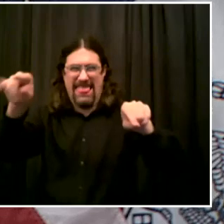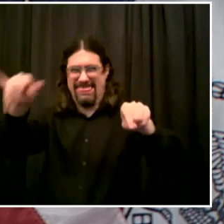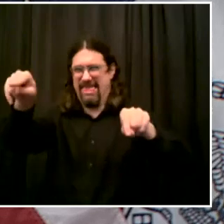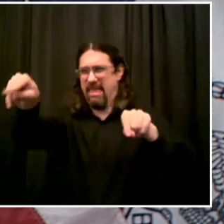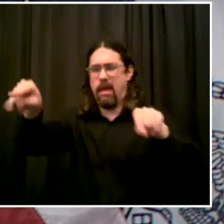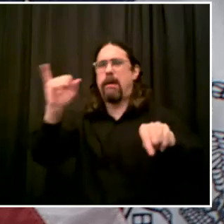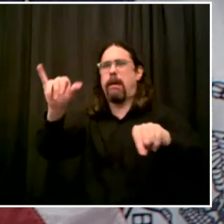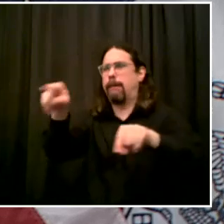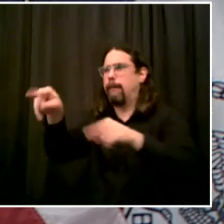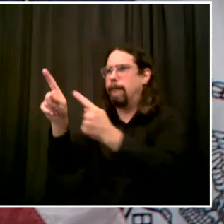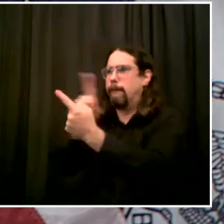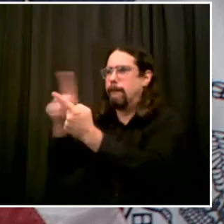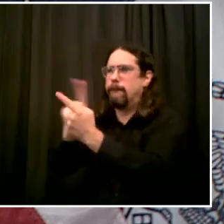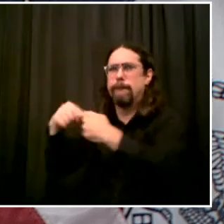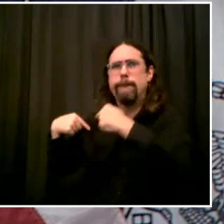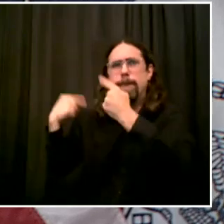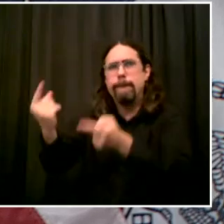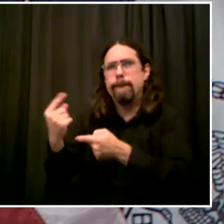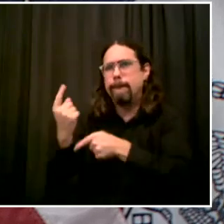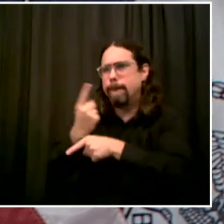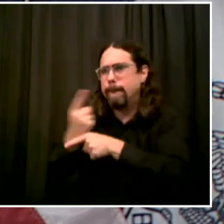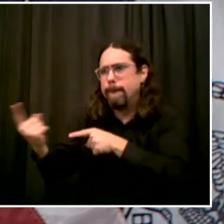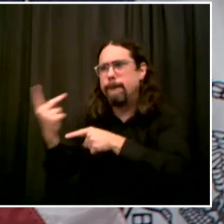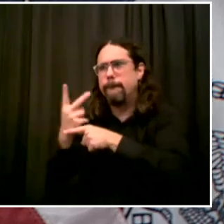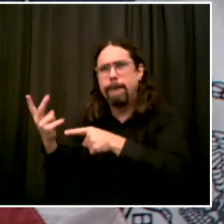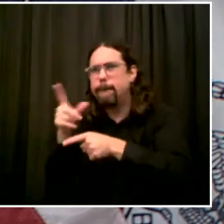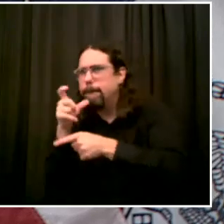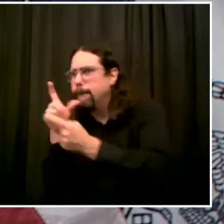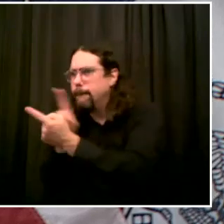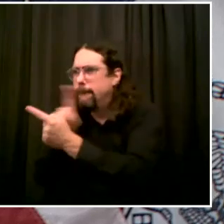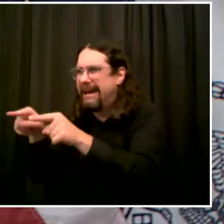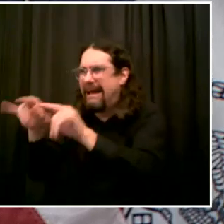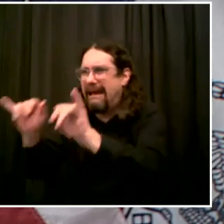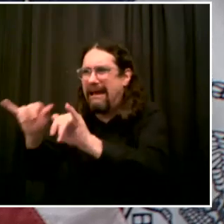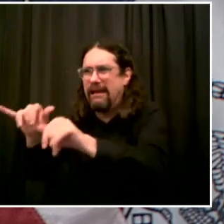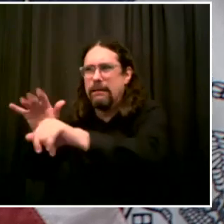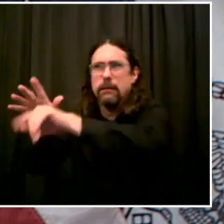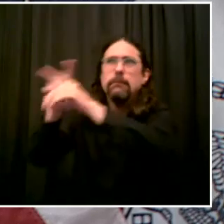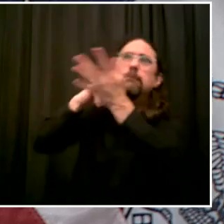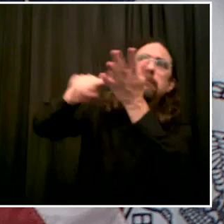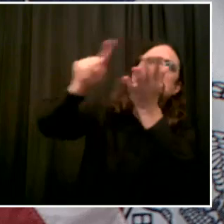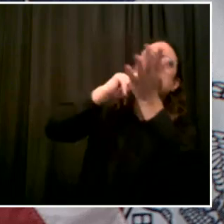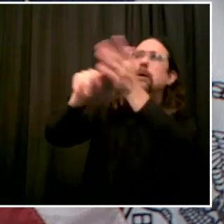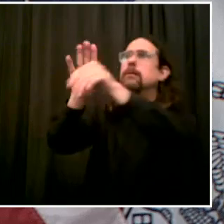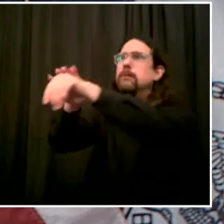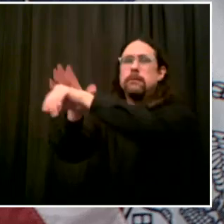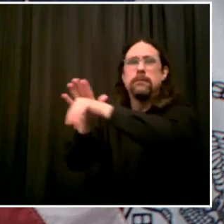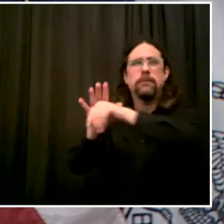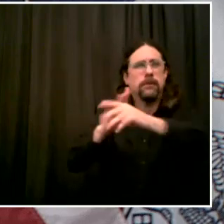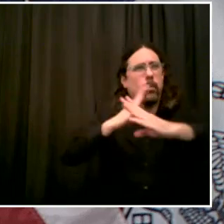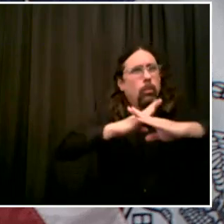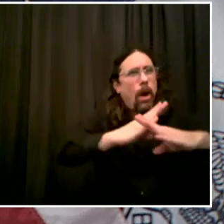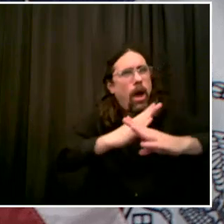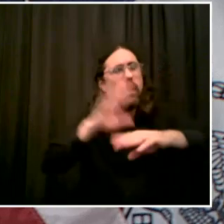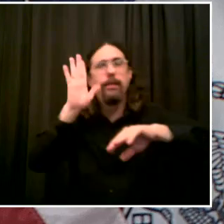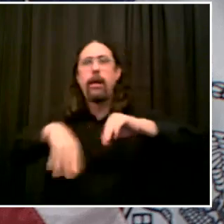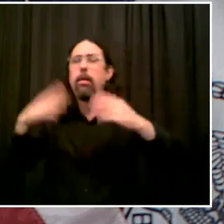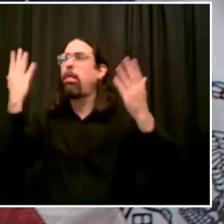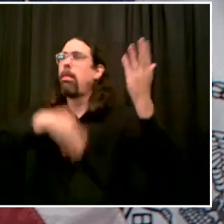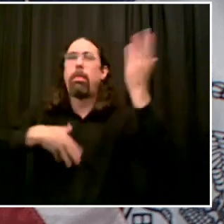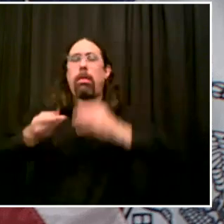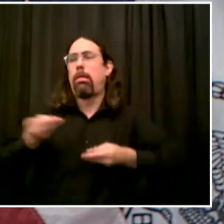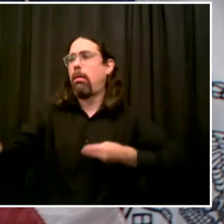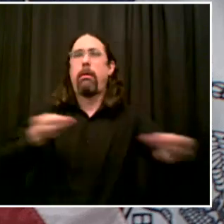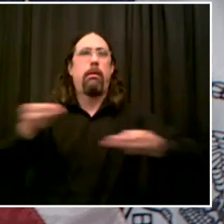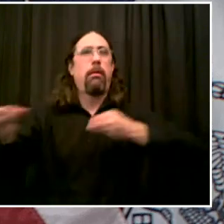much for this city for a long time, serving the people of the Bronx and fighting for equity and fairness for them, and doing great work helping those who are